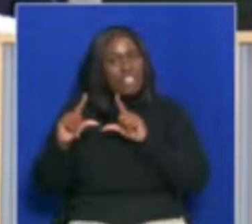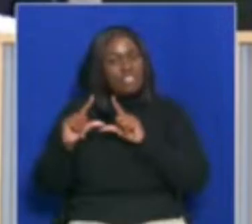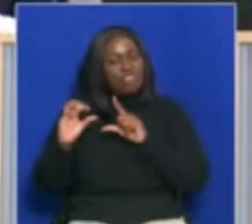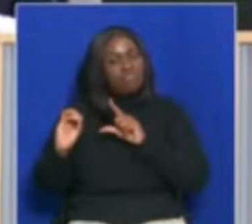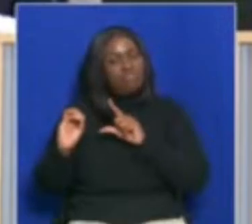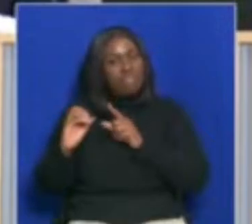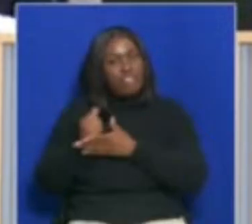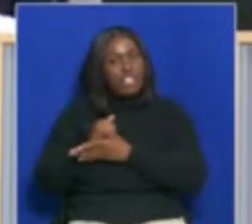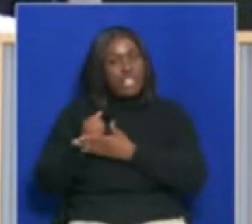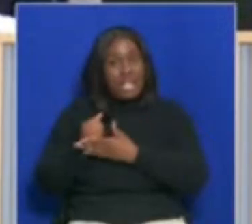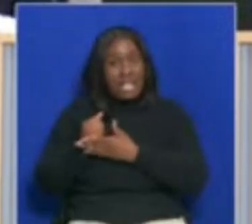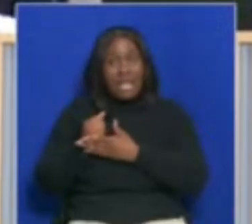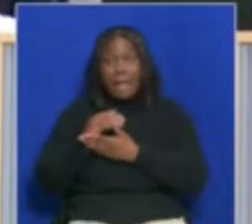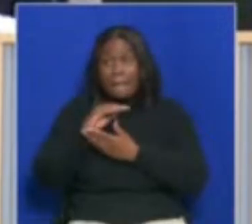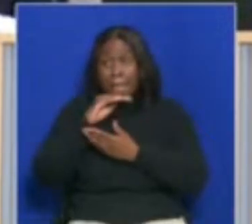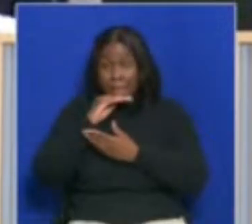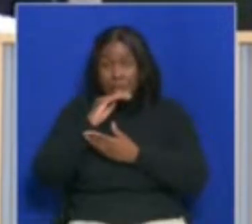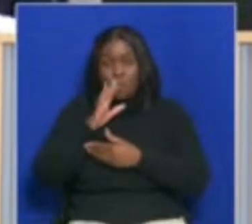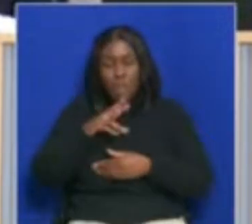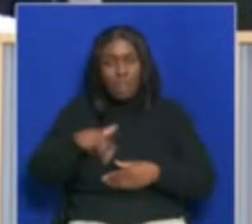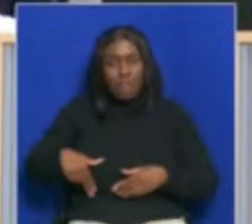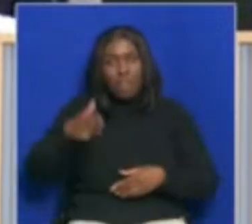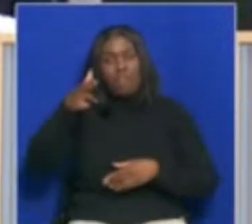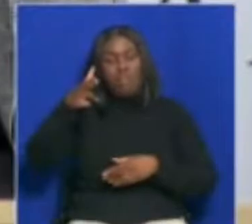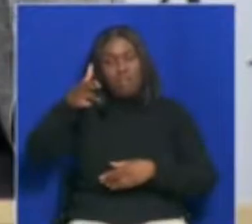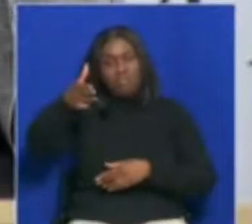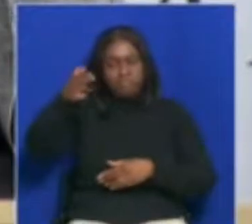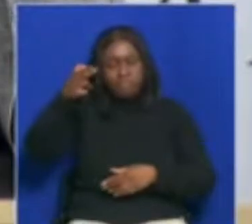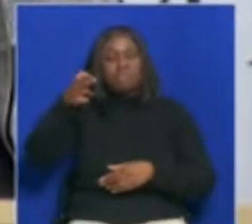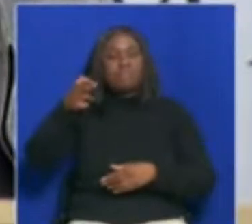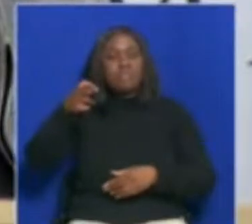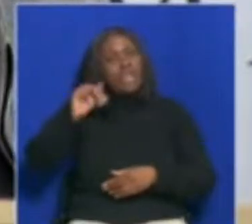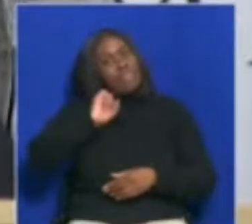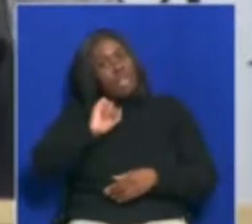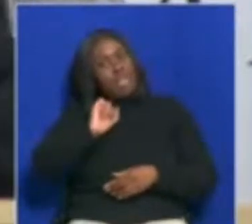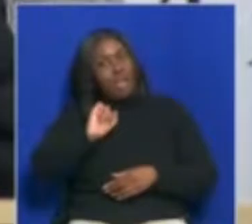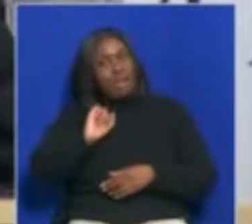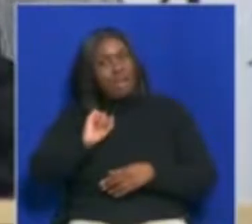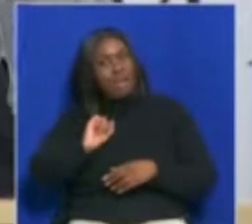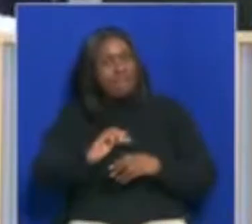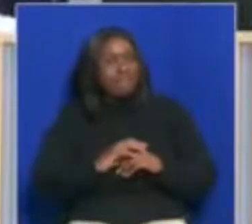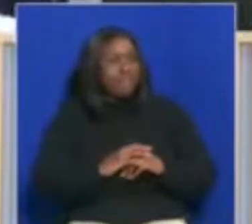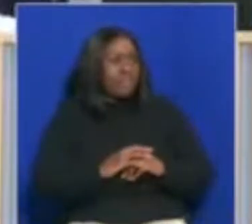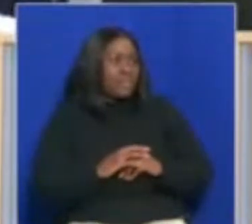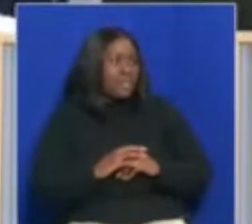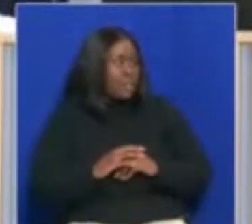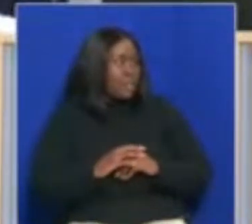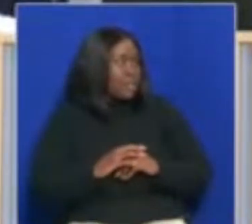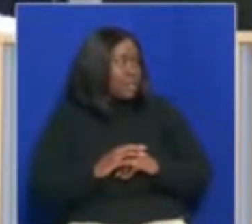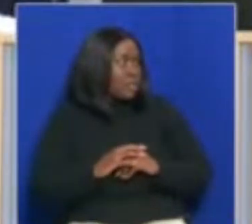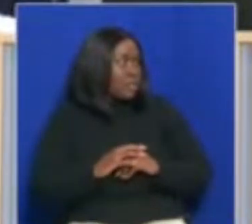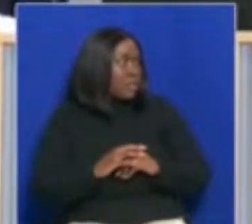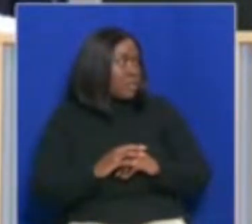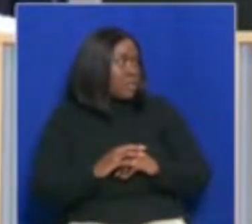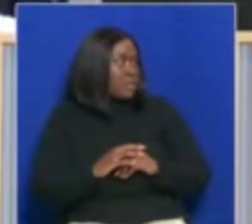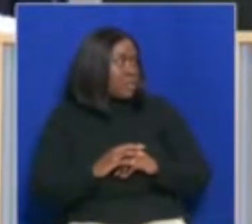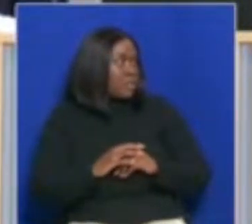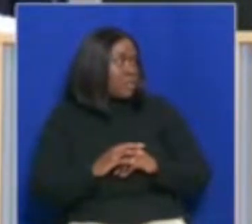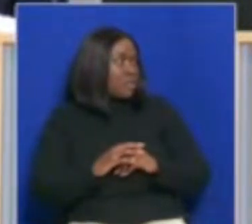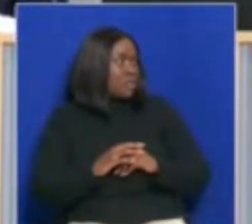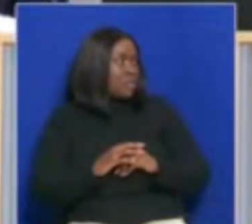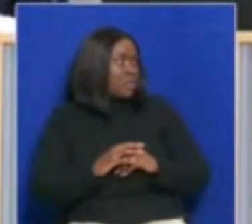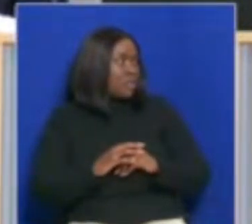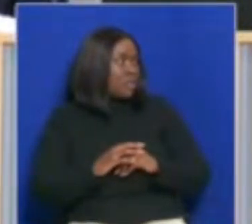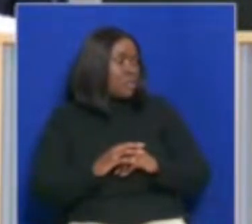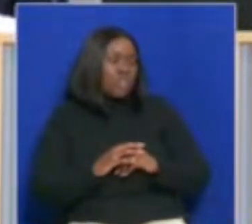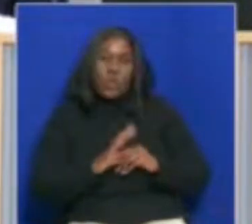at police. Did I understand you correctly? In fact, Or am I, or did you say the opposite?